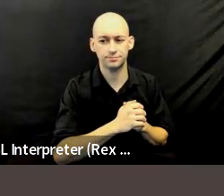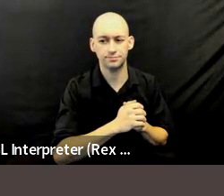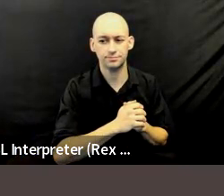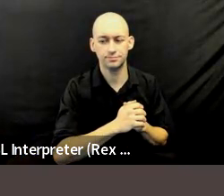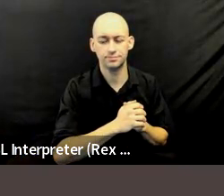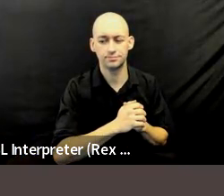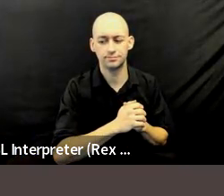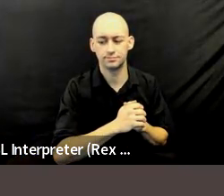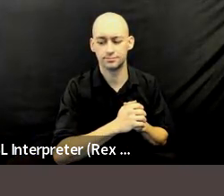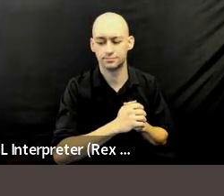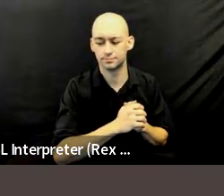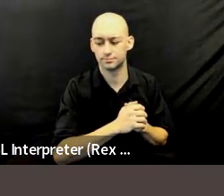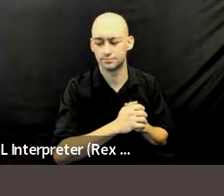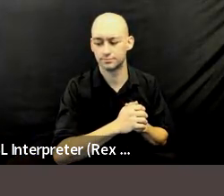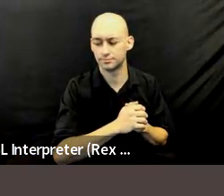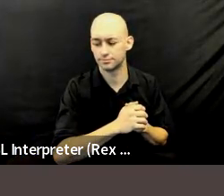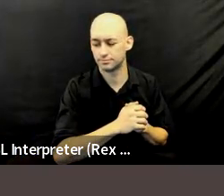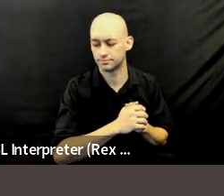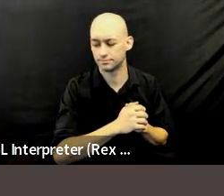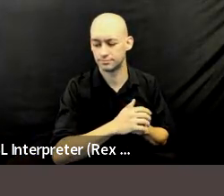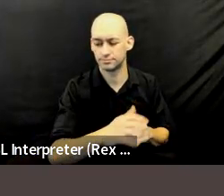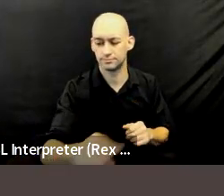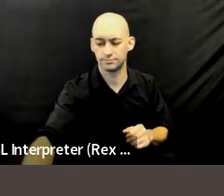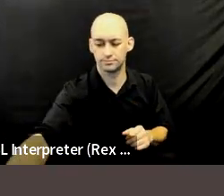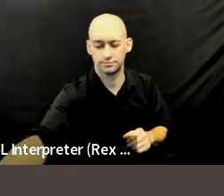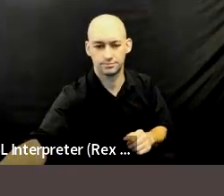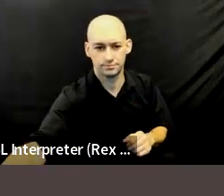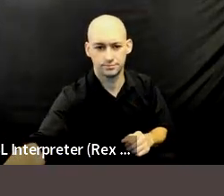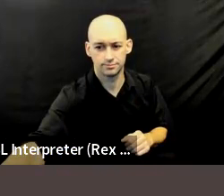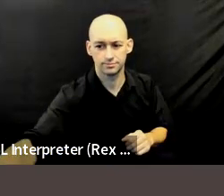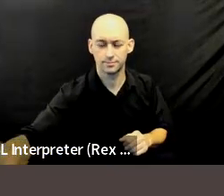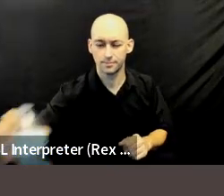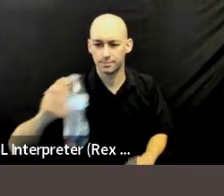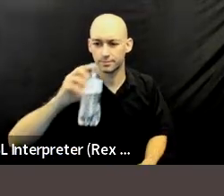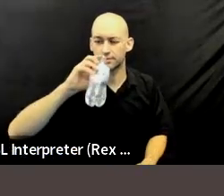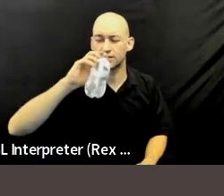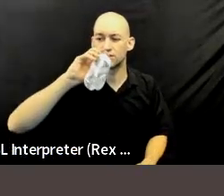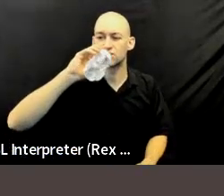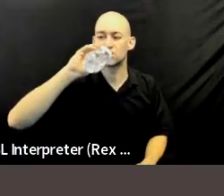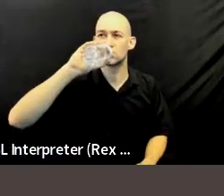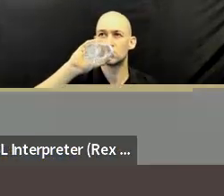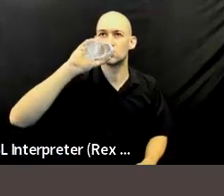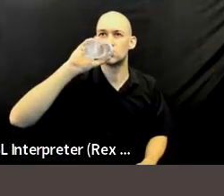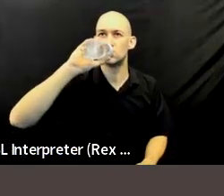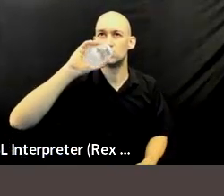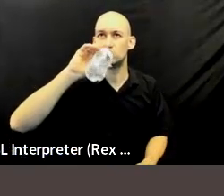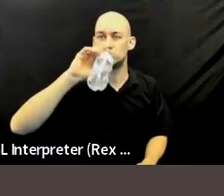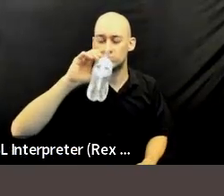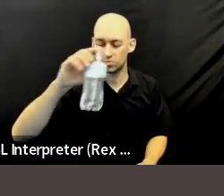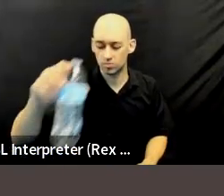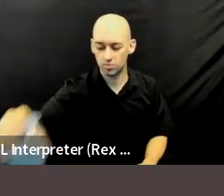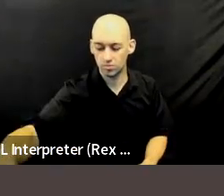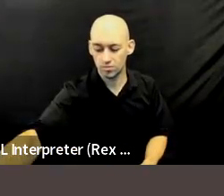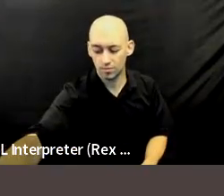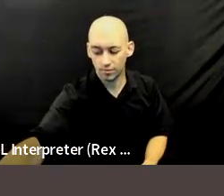I had something that's not related to PCH. So go ahead. Go ahead, Mike. Chair, how would you like